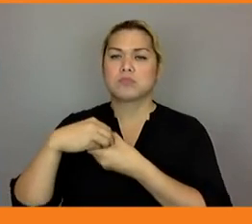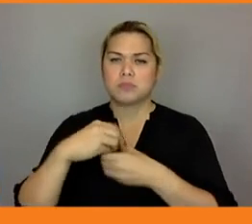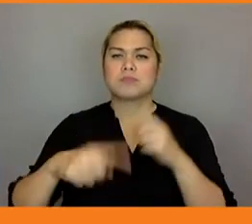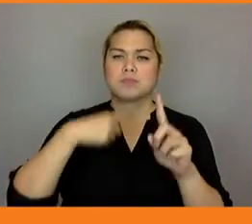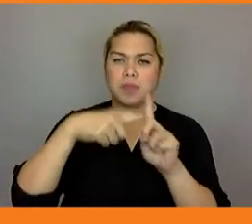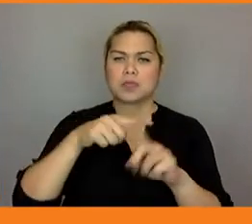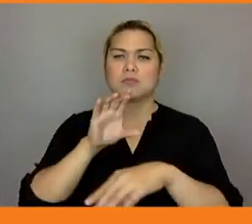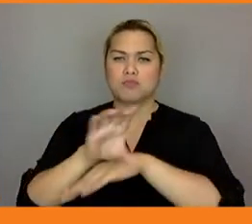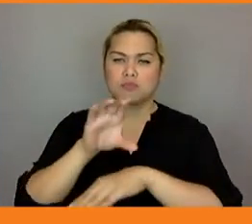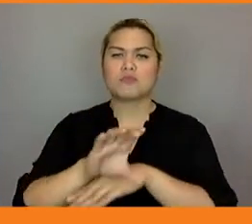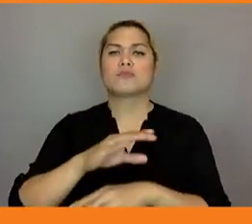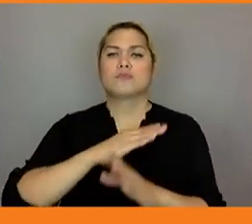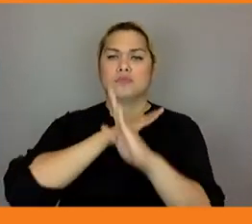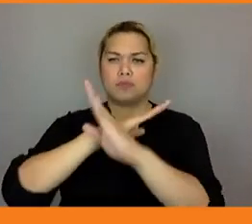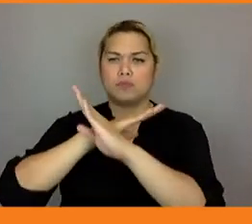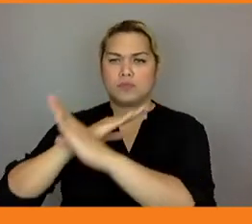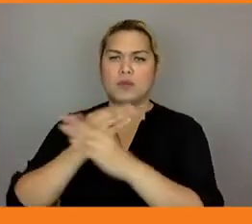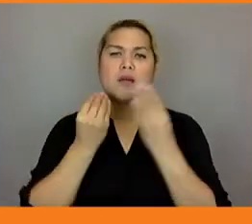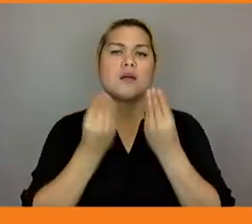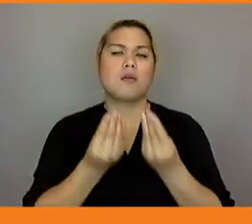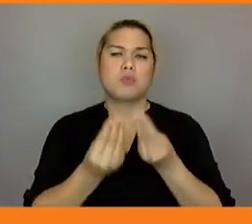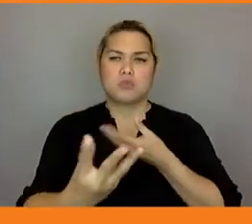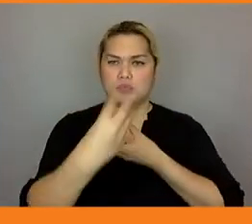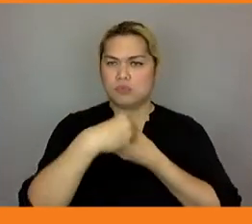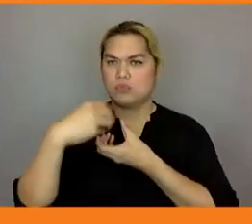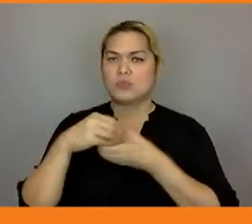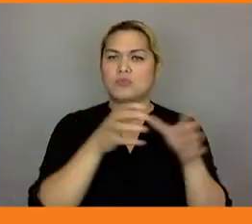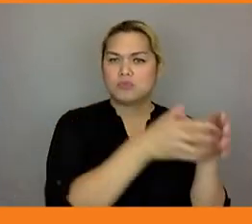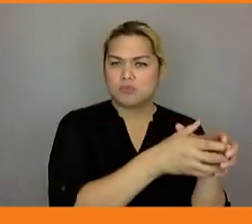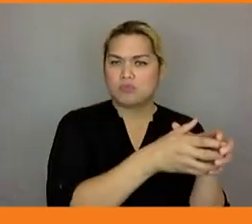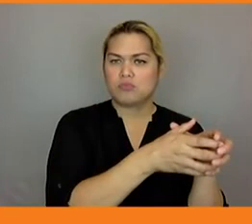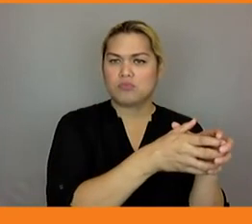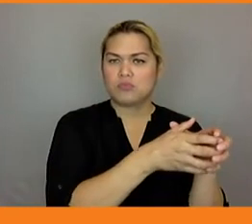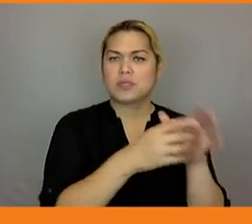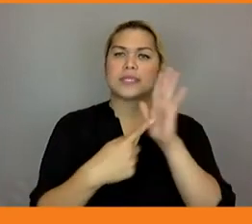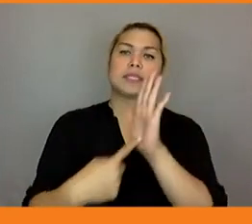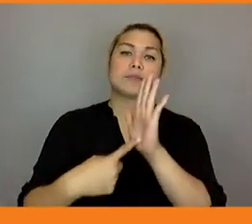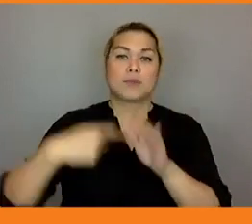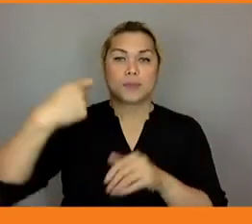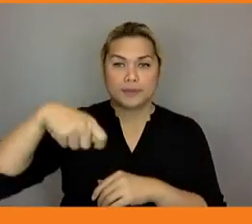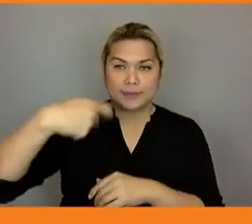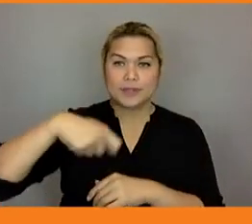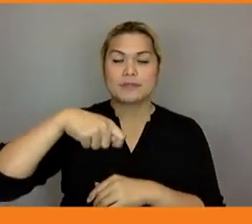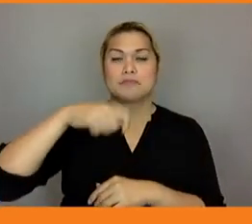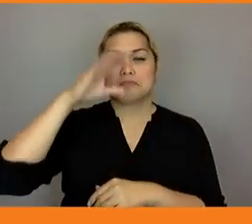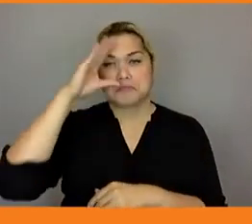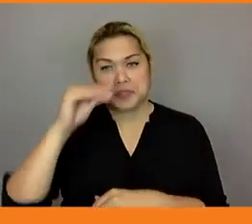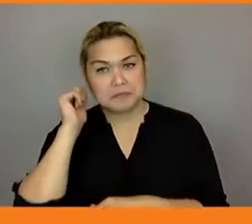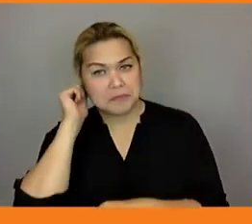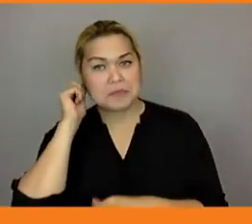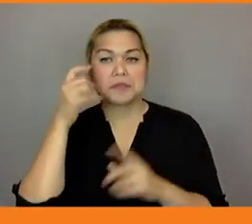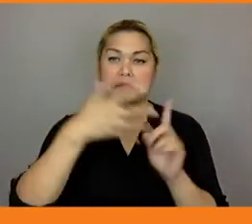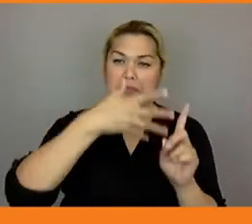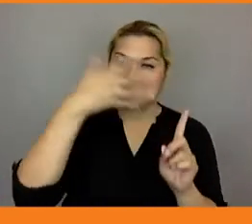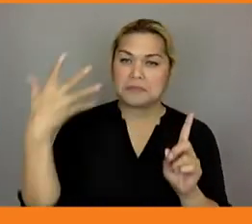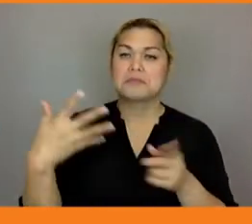include other social groups, like the president mentioned before, gender, with the inclusion of LGBT communities